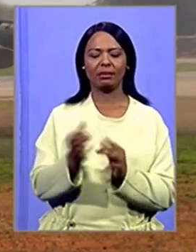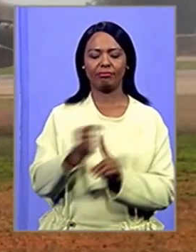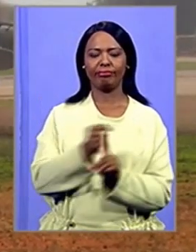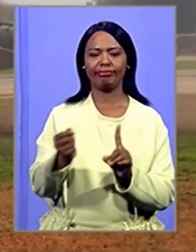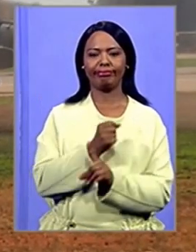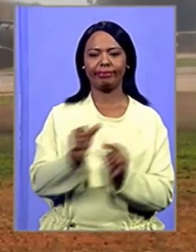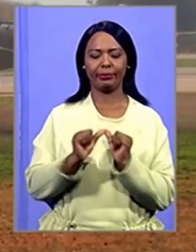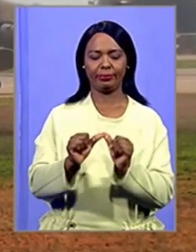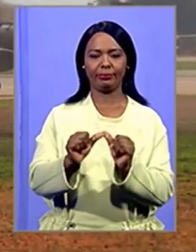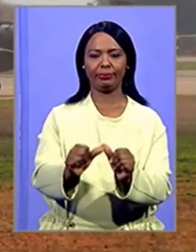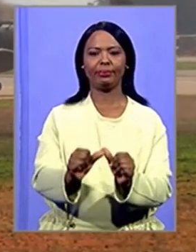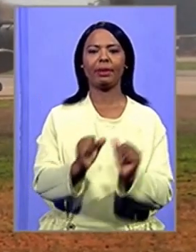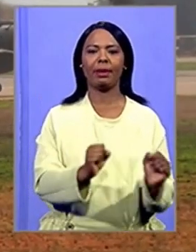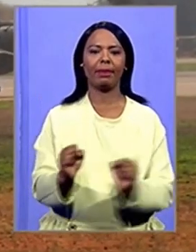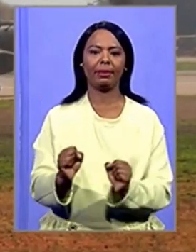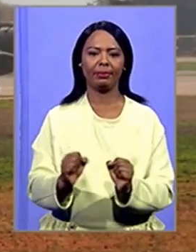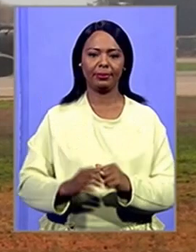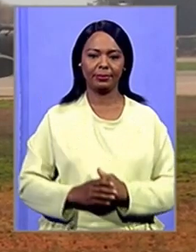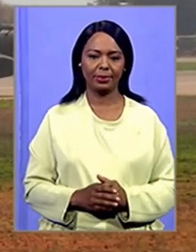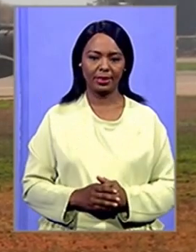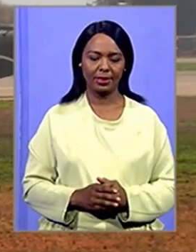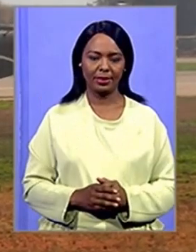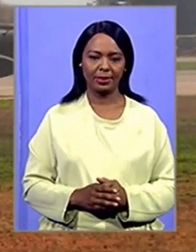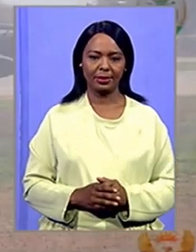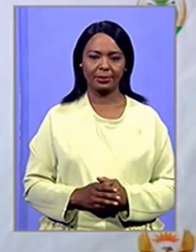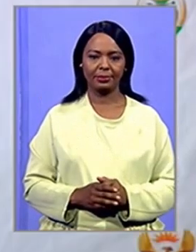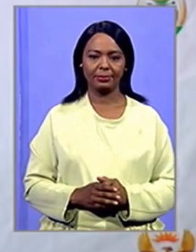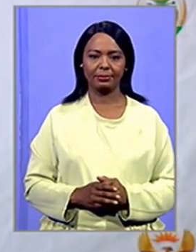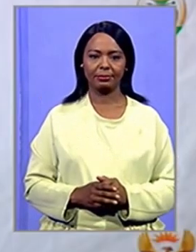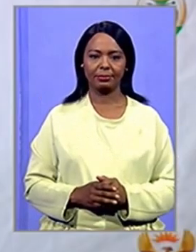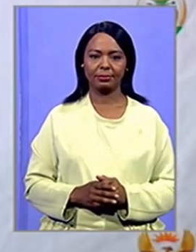tlhokofatso go ya ka bong. We must speak to our young women.